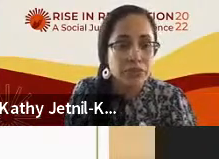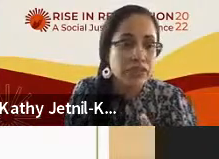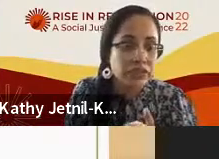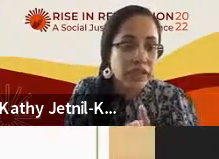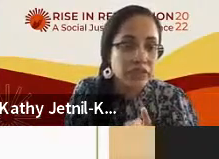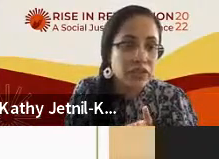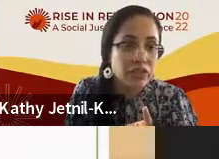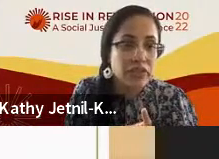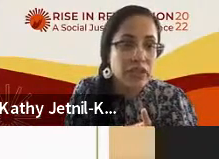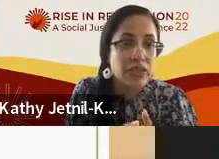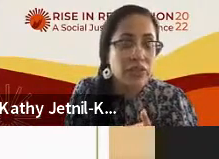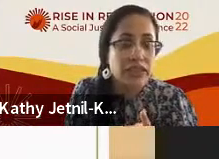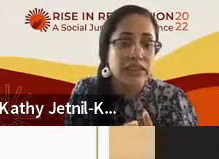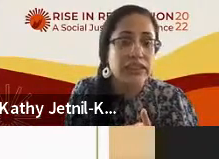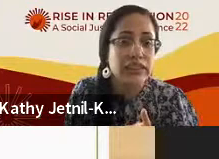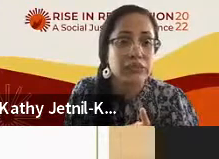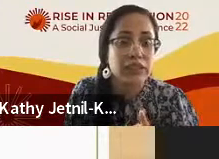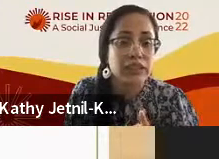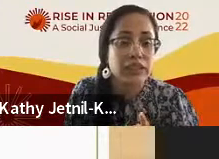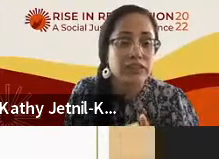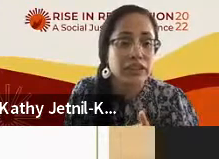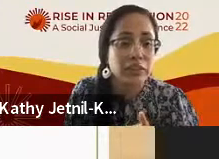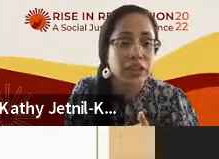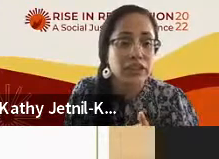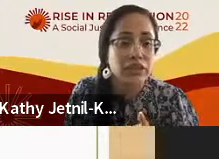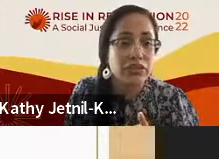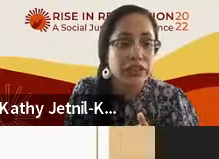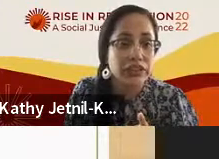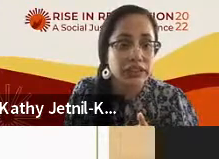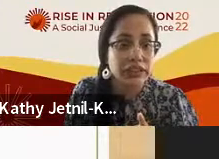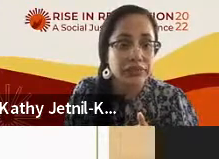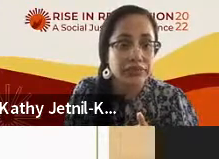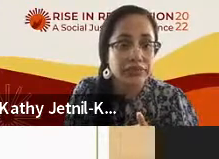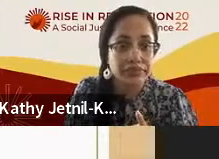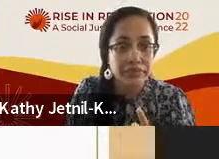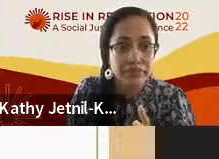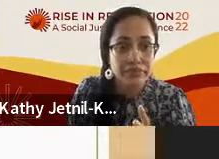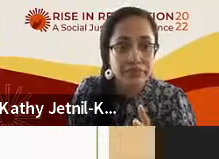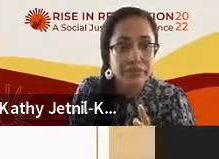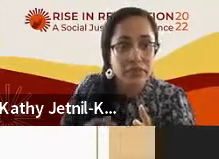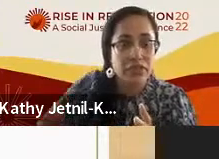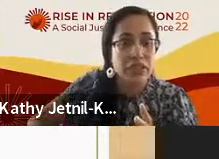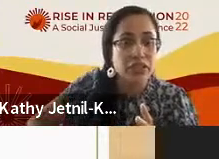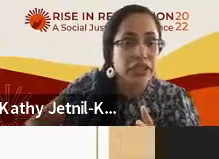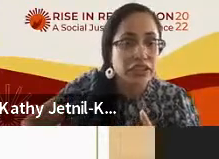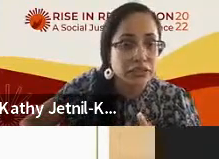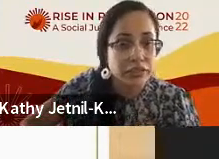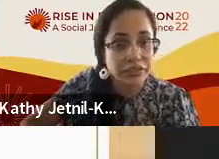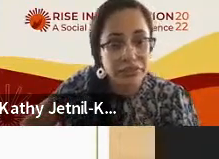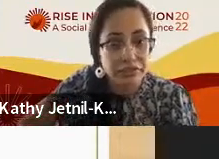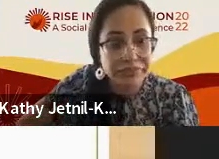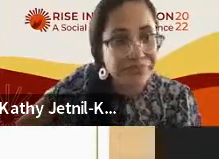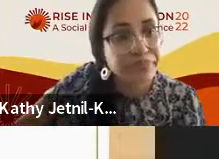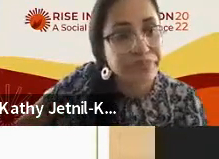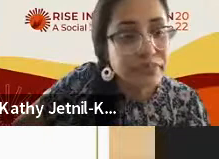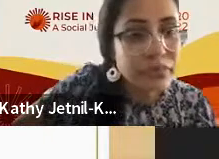four specific atolls that the US has deemed as affected by the nuclear testing. No, I'll try to slow down.